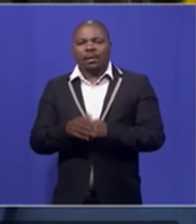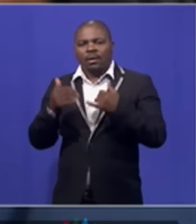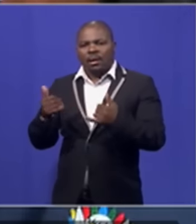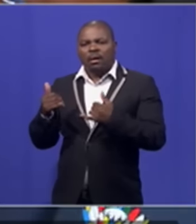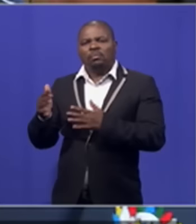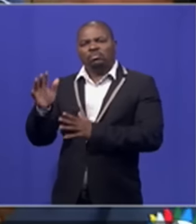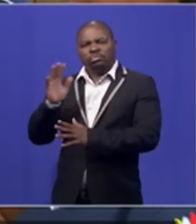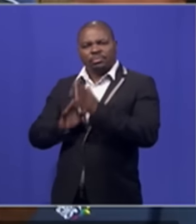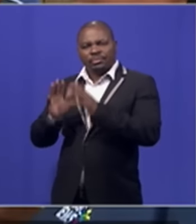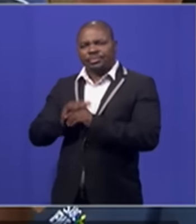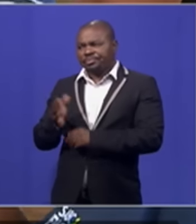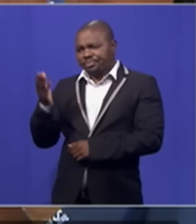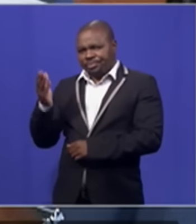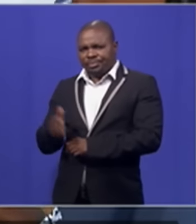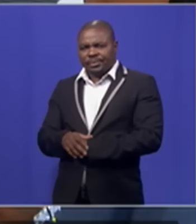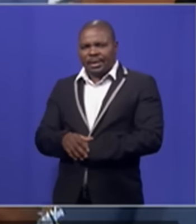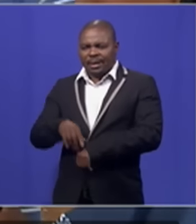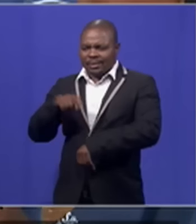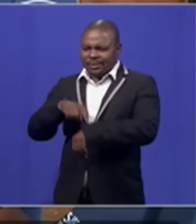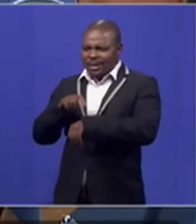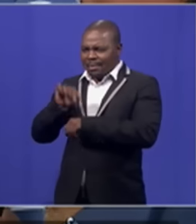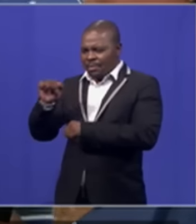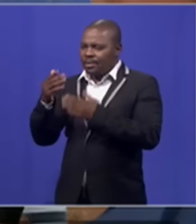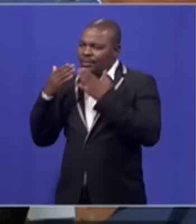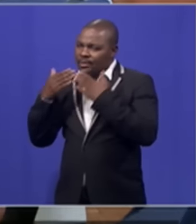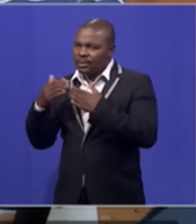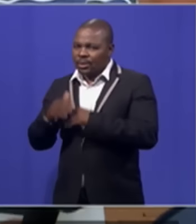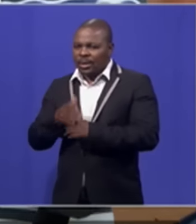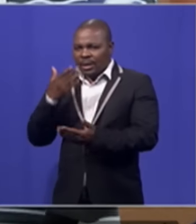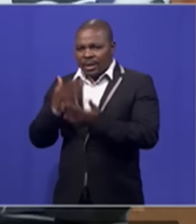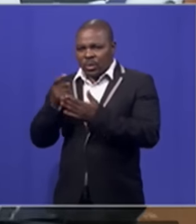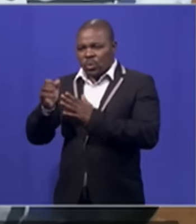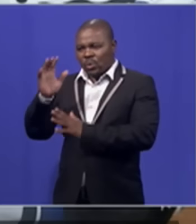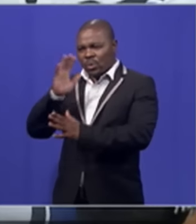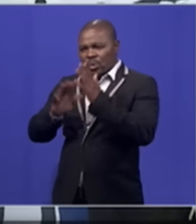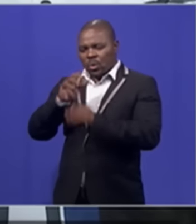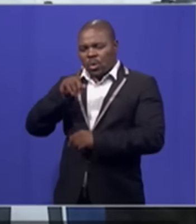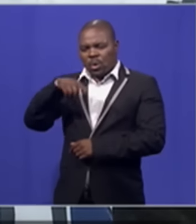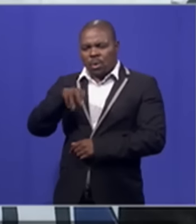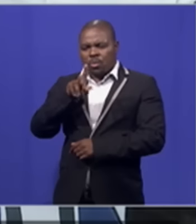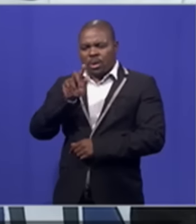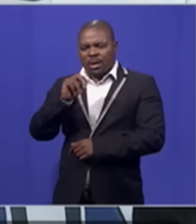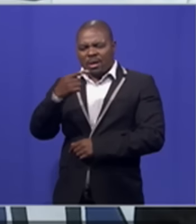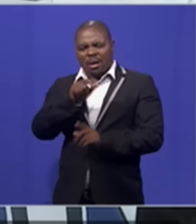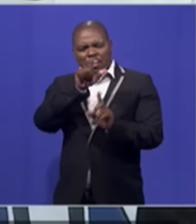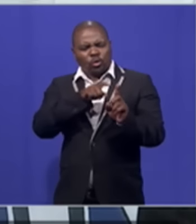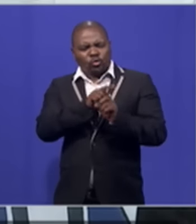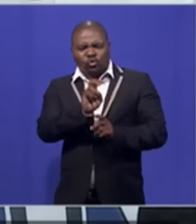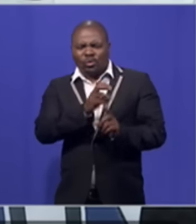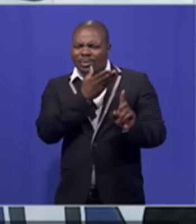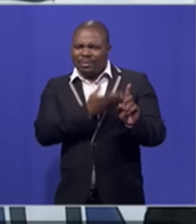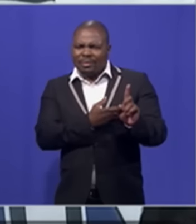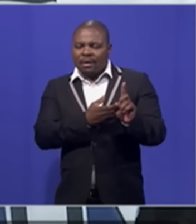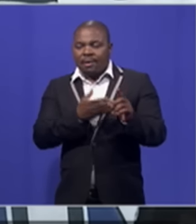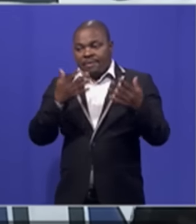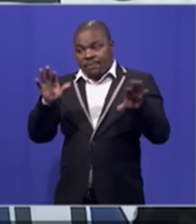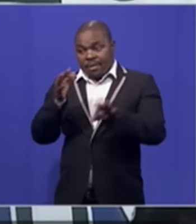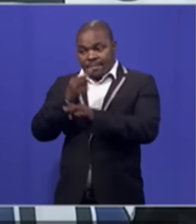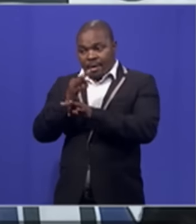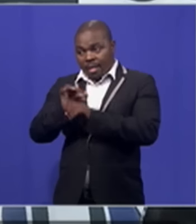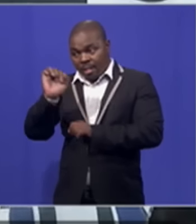utlwisisa. Patricia re lebohana kwa hao o ka re hlalosetsa hore Puleng ne le motho o jwang re ile ra bua le ntate wa